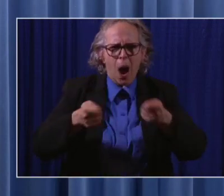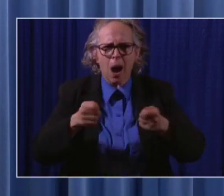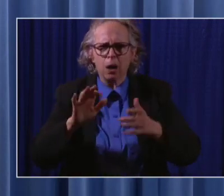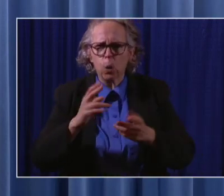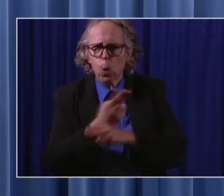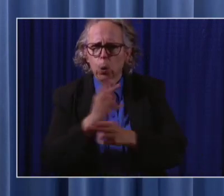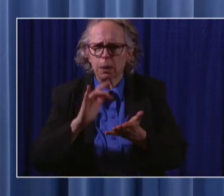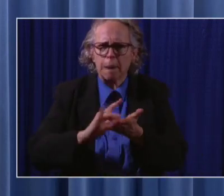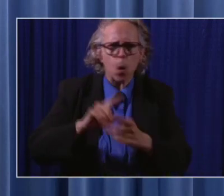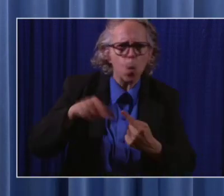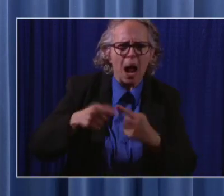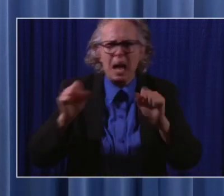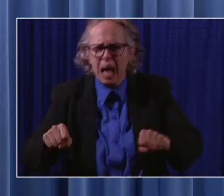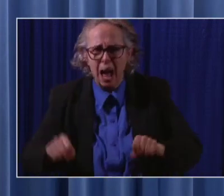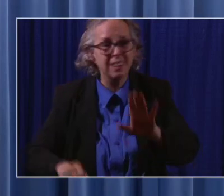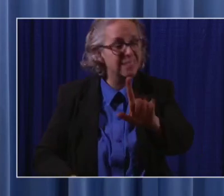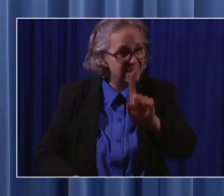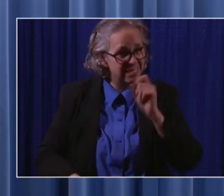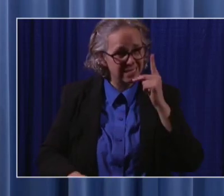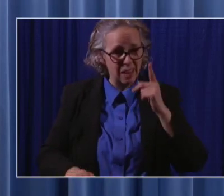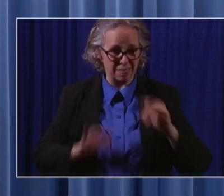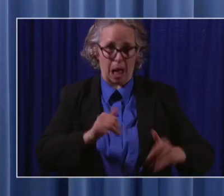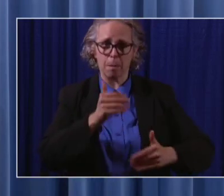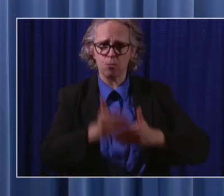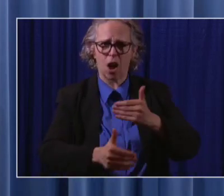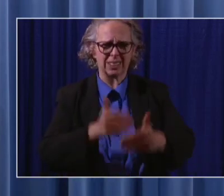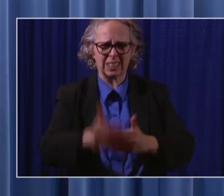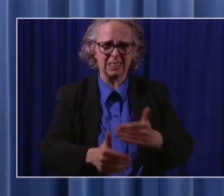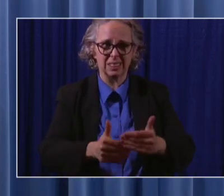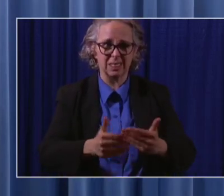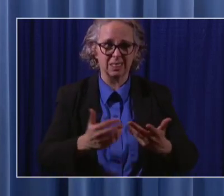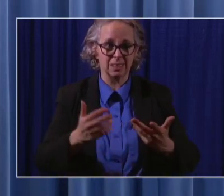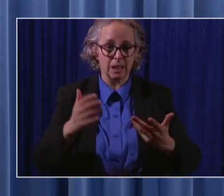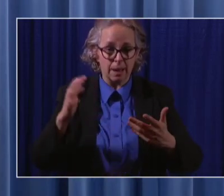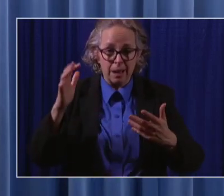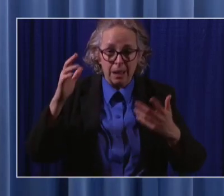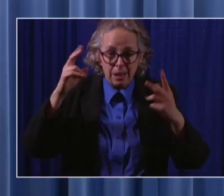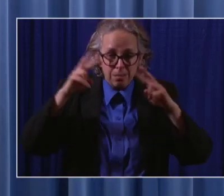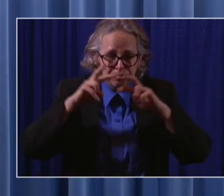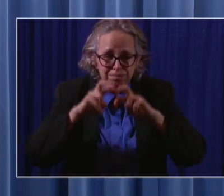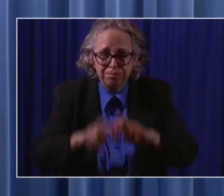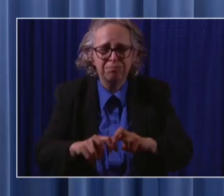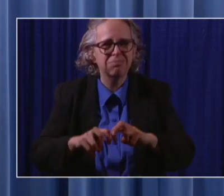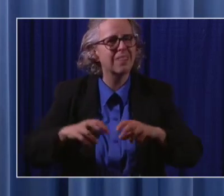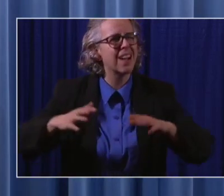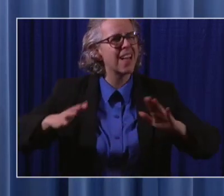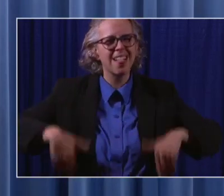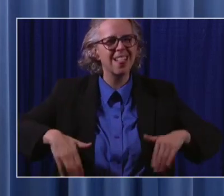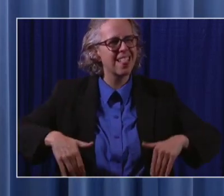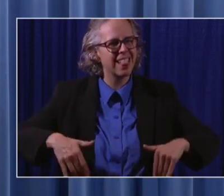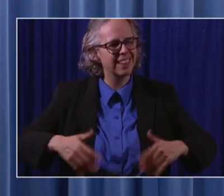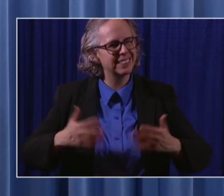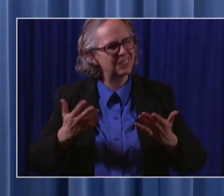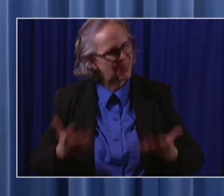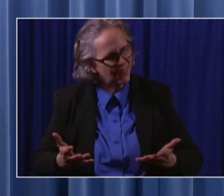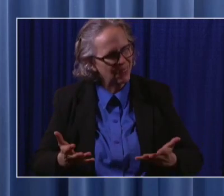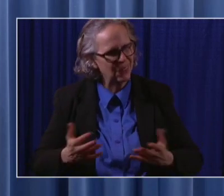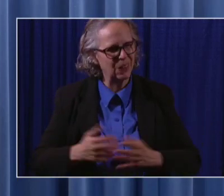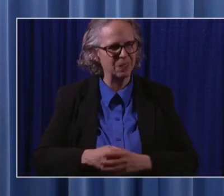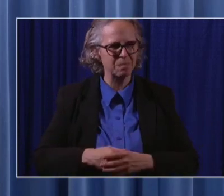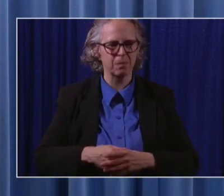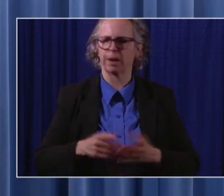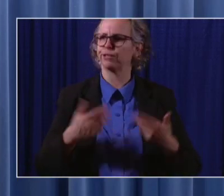this process was a complete and thorough examination of the facts. And so when I asked them to